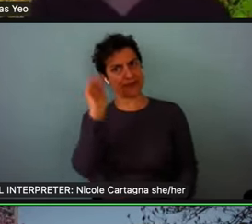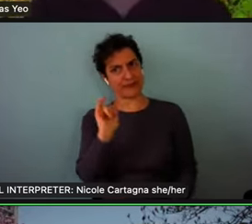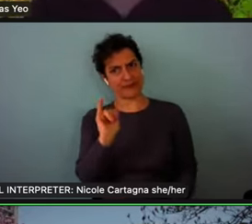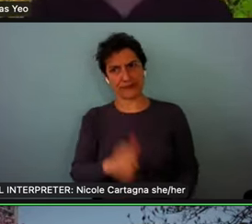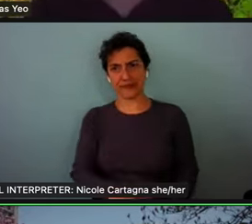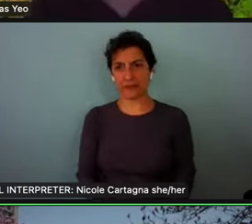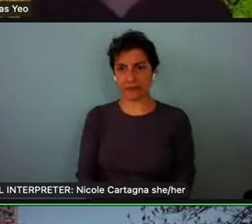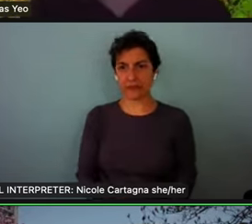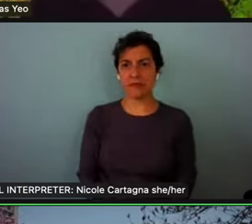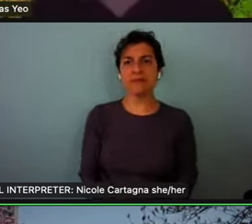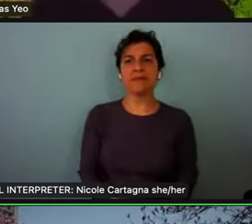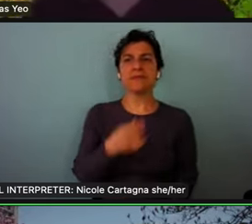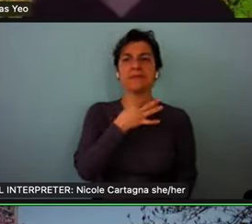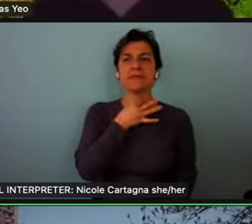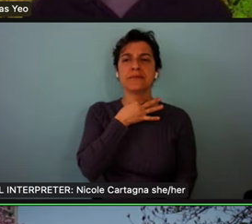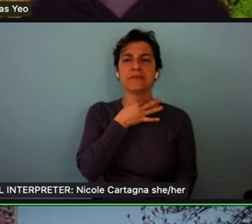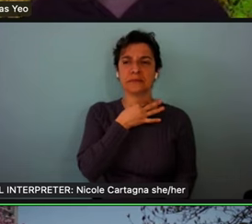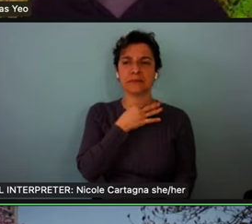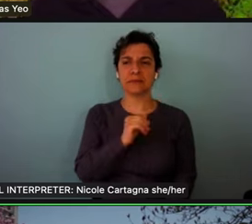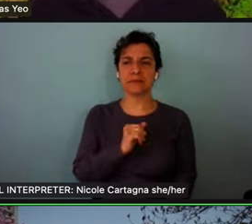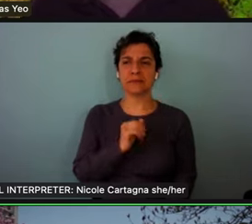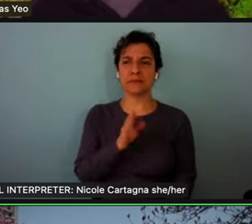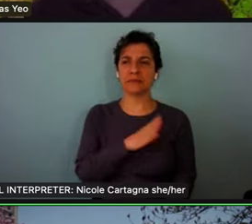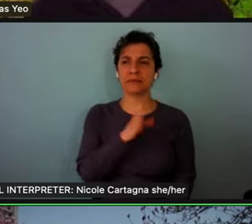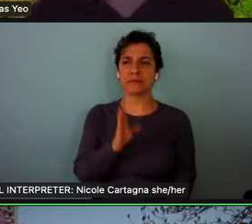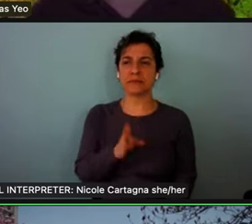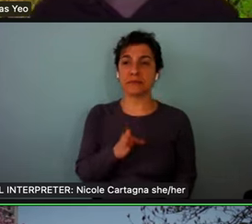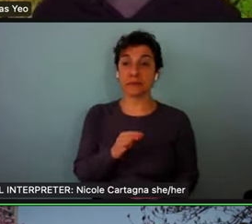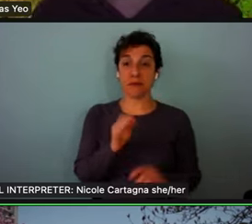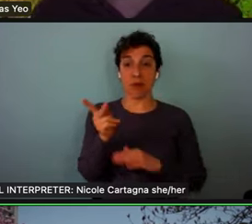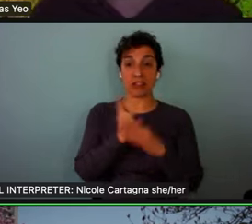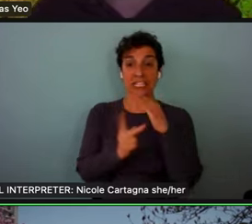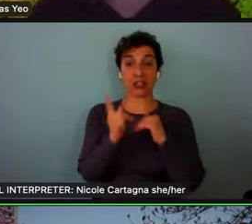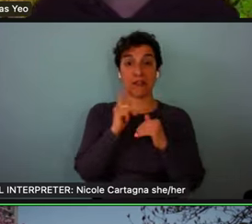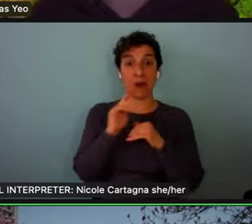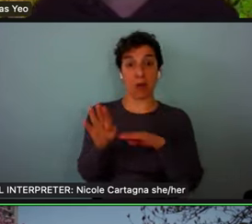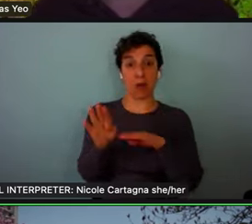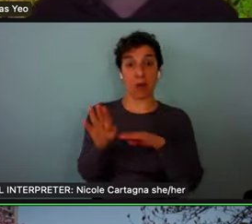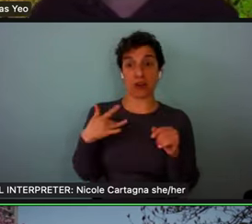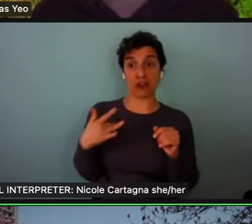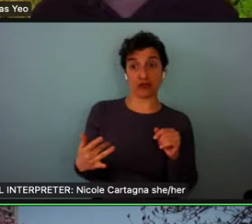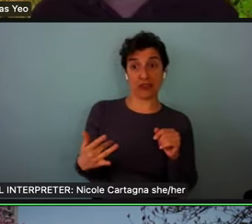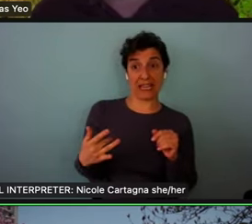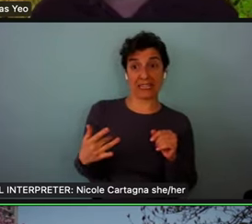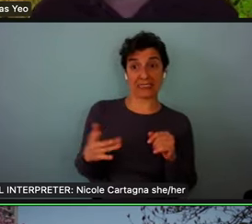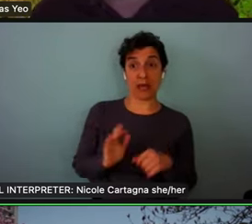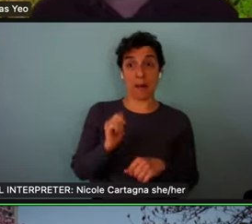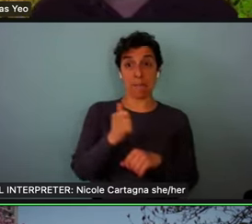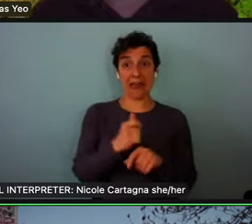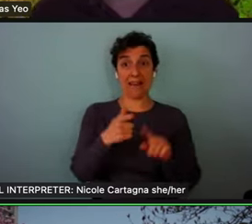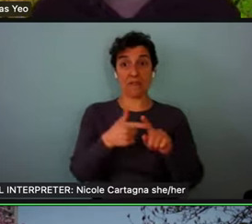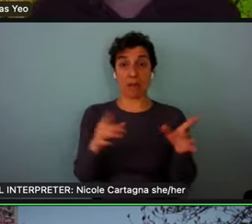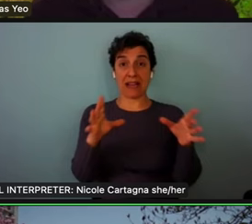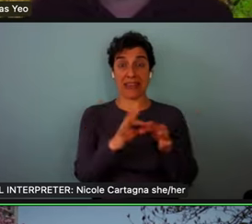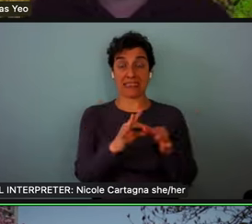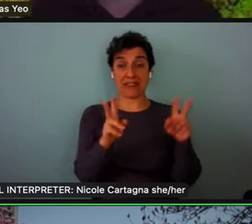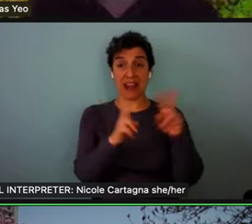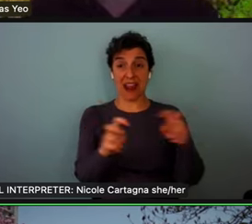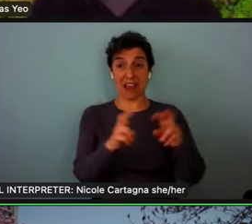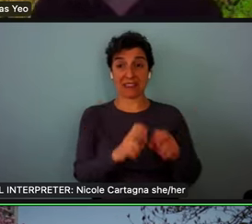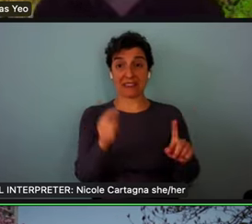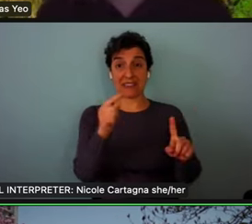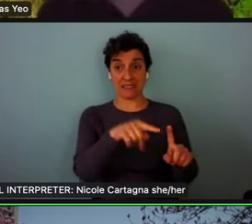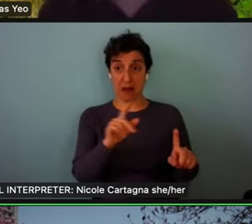talk. I would like to ask if you think such prediction of behavioral traits based off connectivity analysis